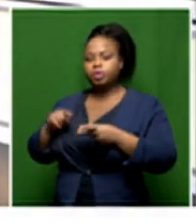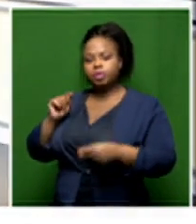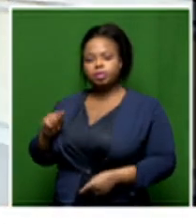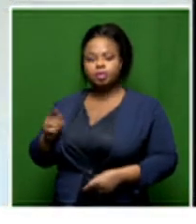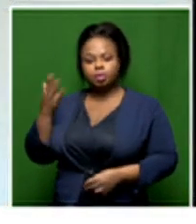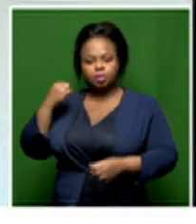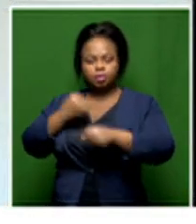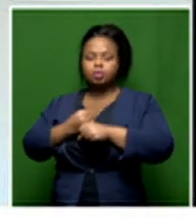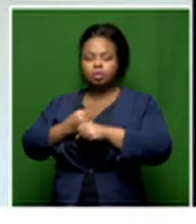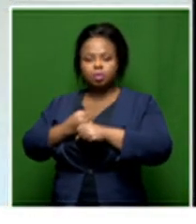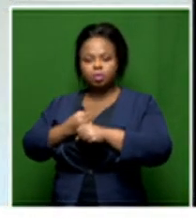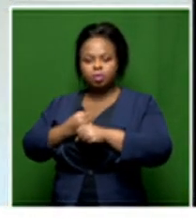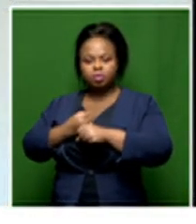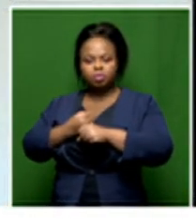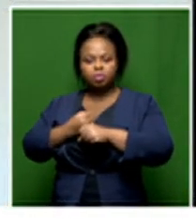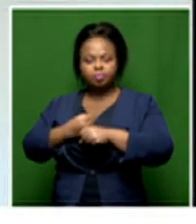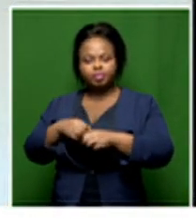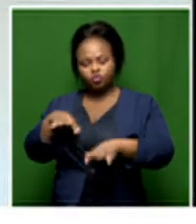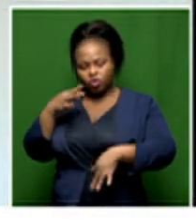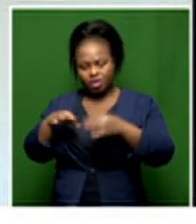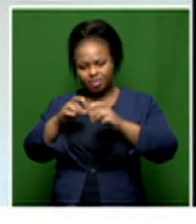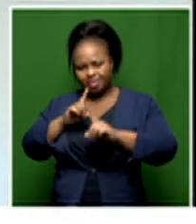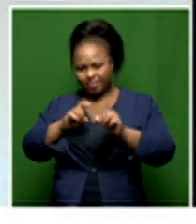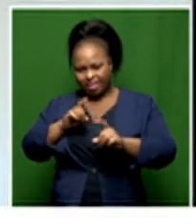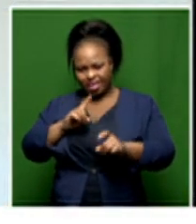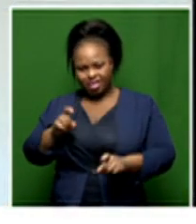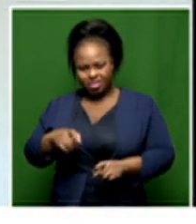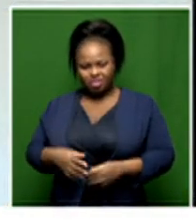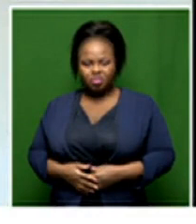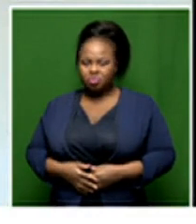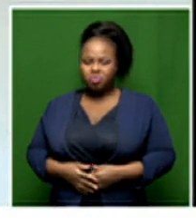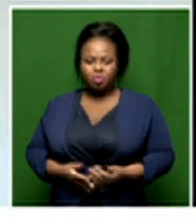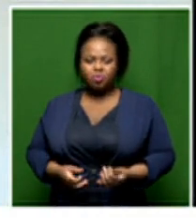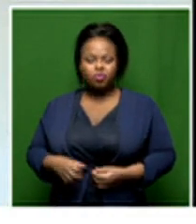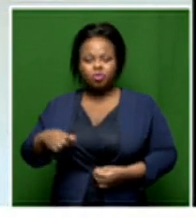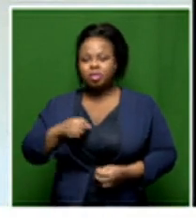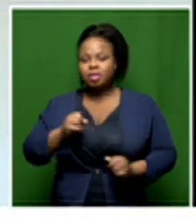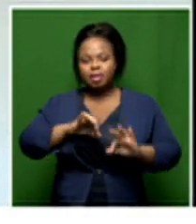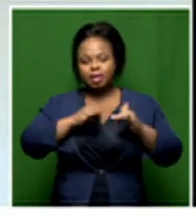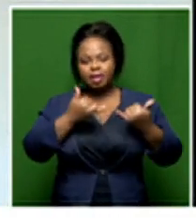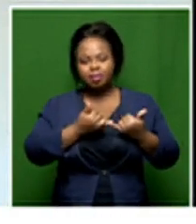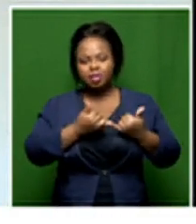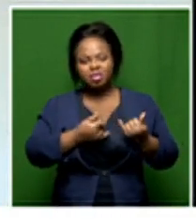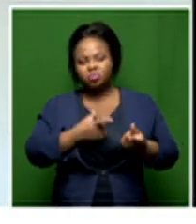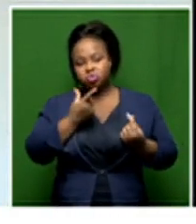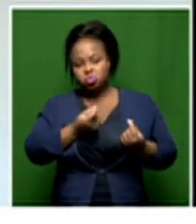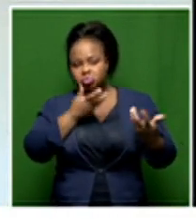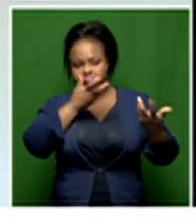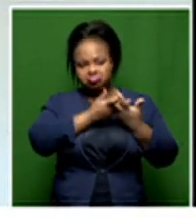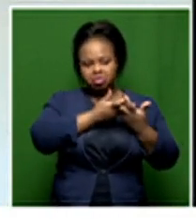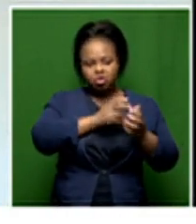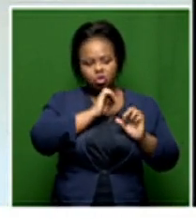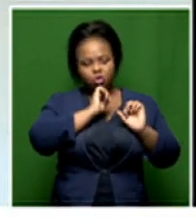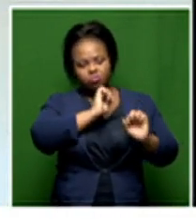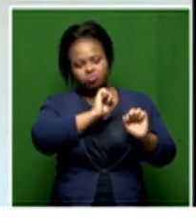year, there was no one common trend. Employers were doing whatever works within their